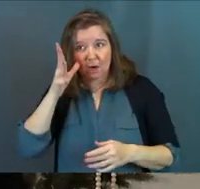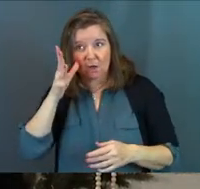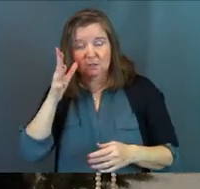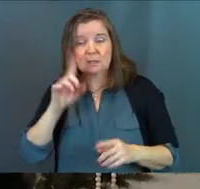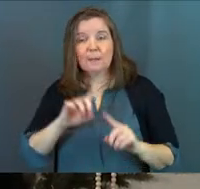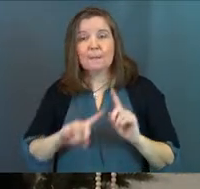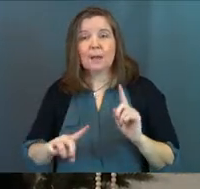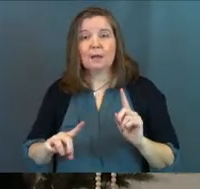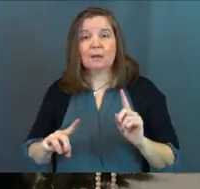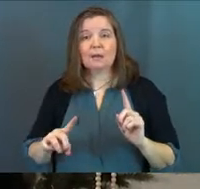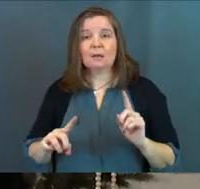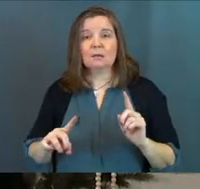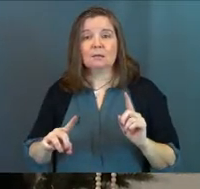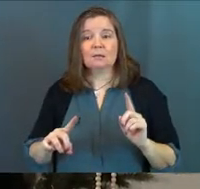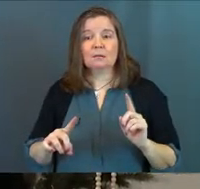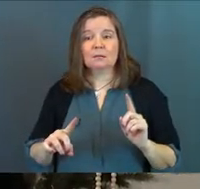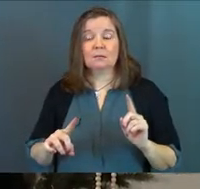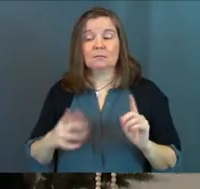not?